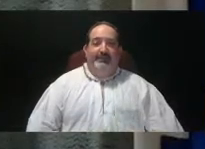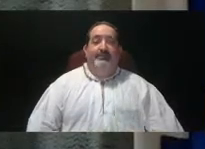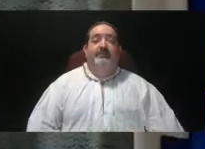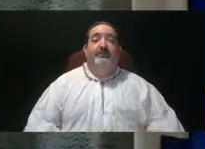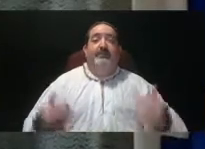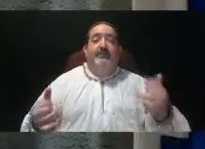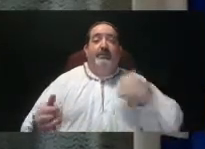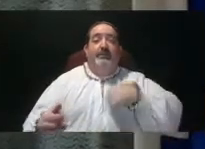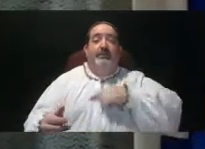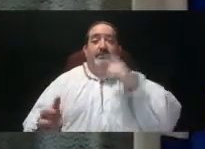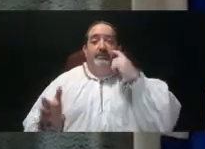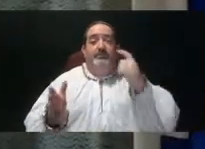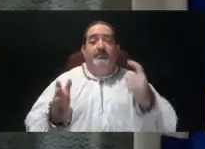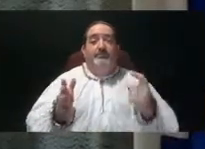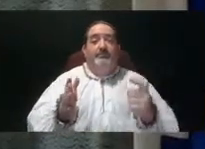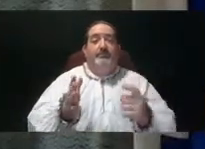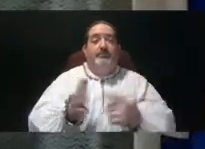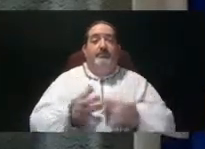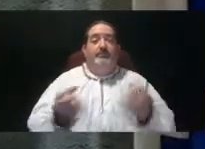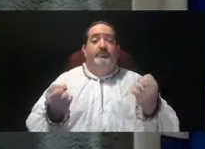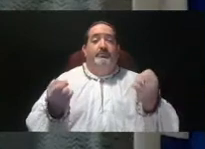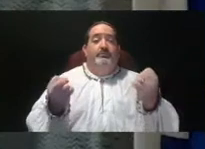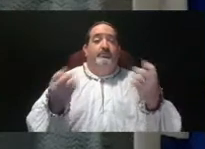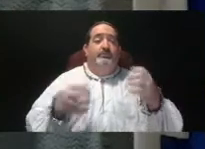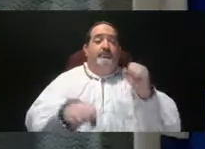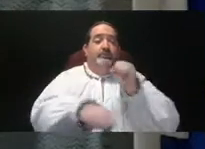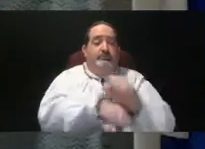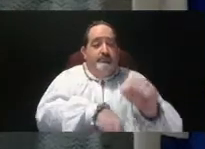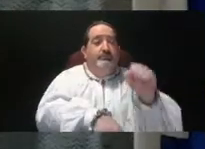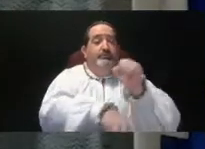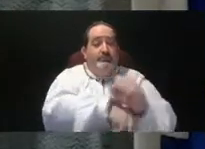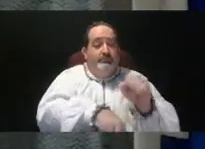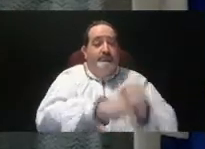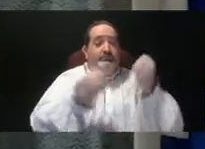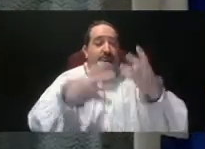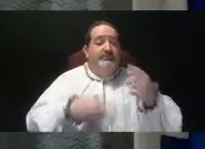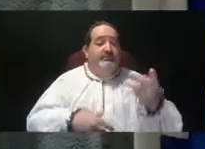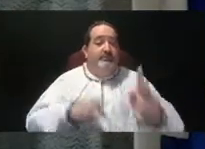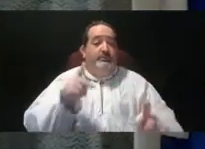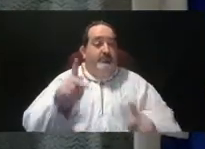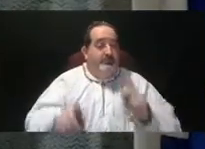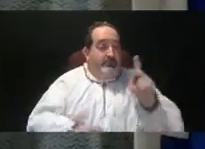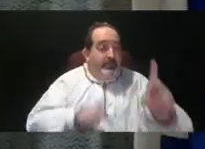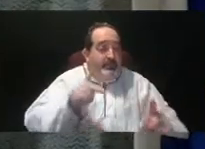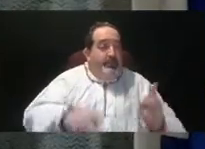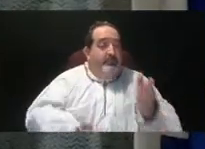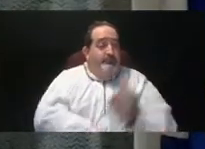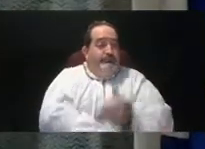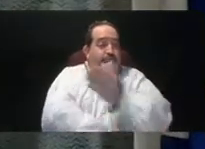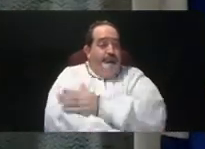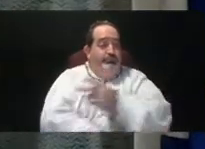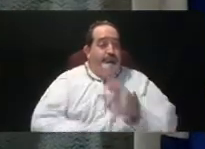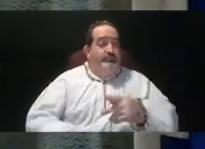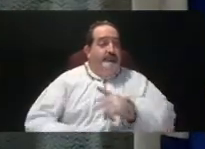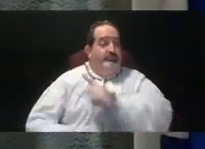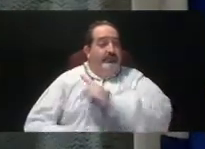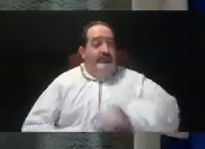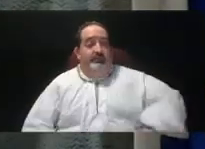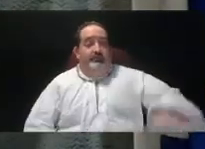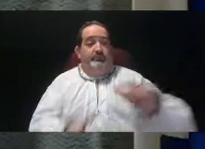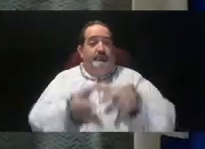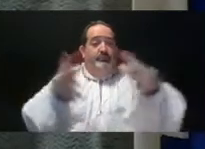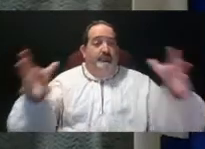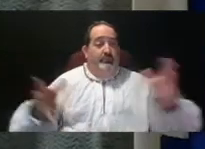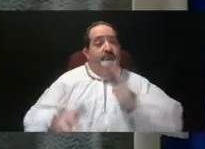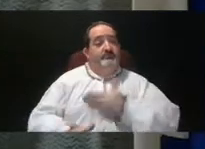Whereas it has come to our notice that through diverse great efforts, there are some gentles who have considerably enriched our realm. It is